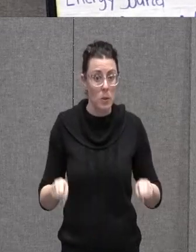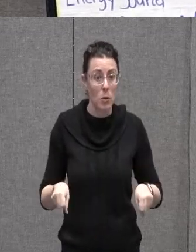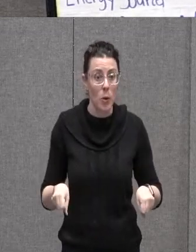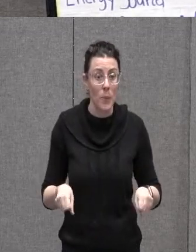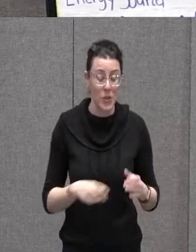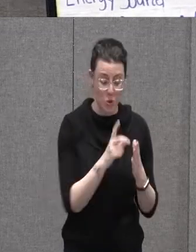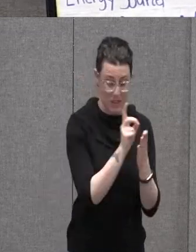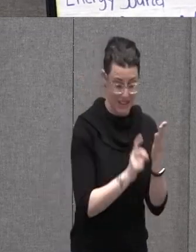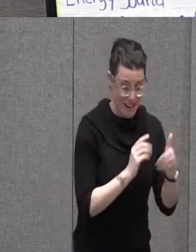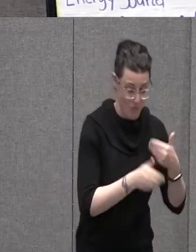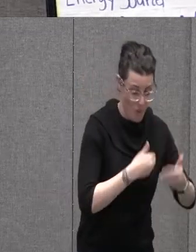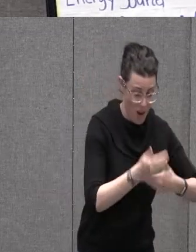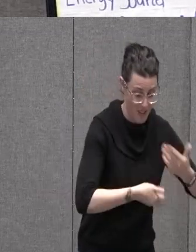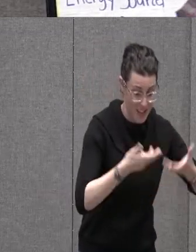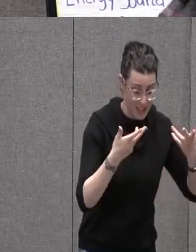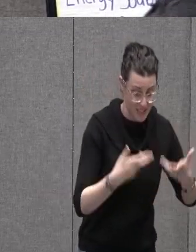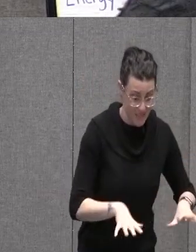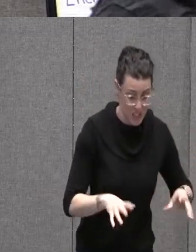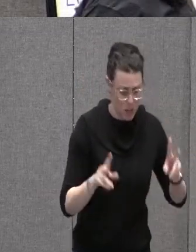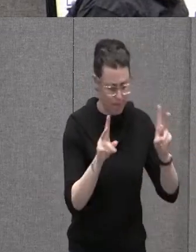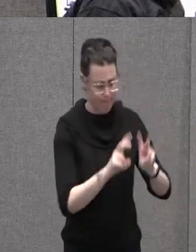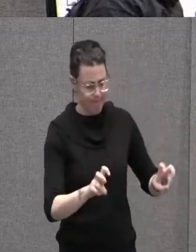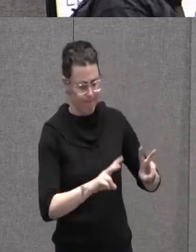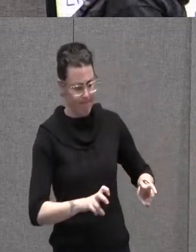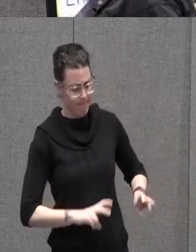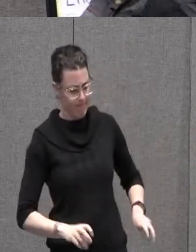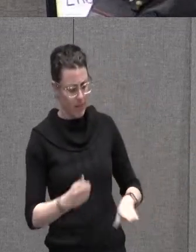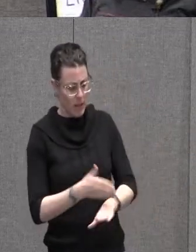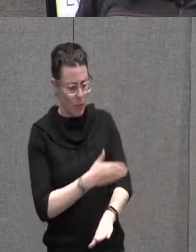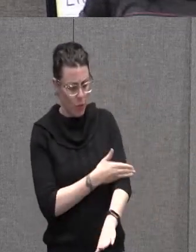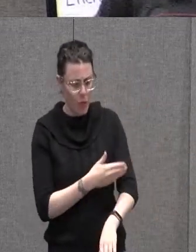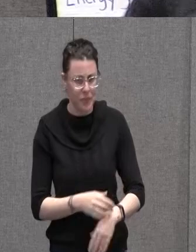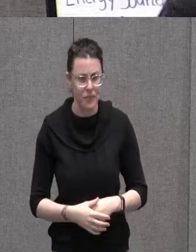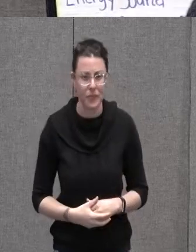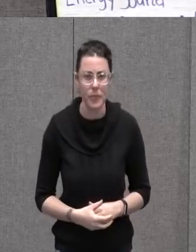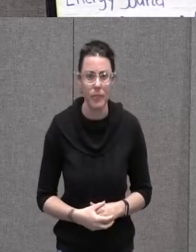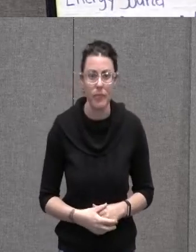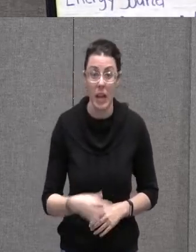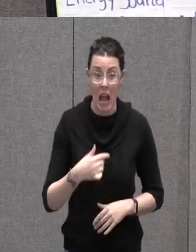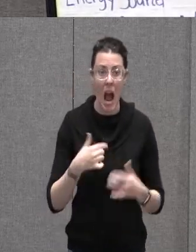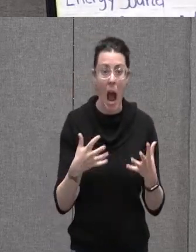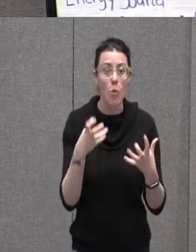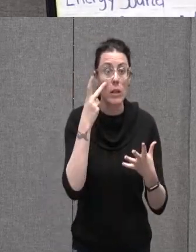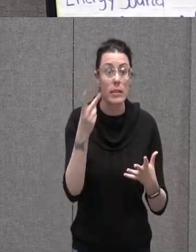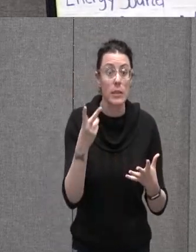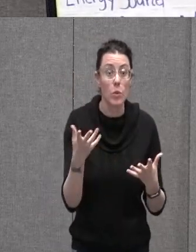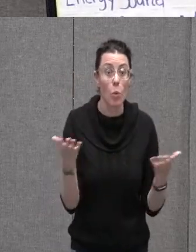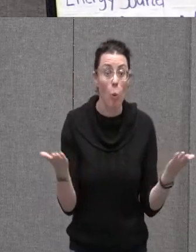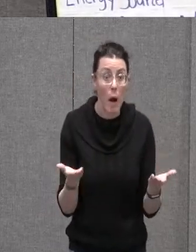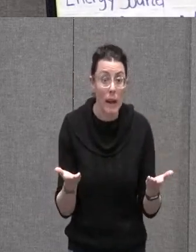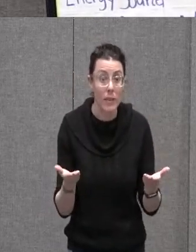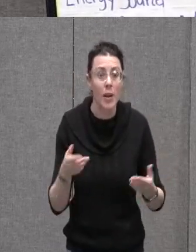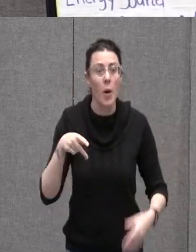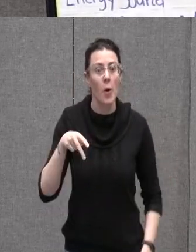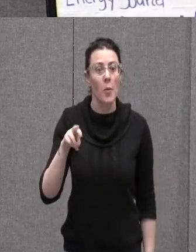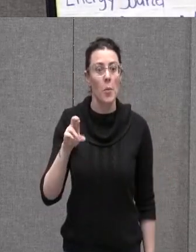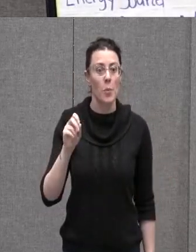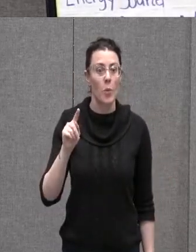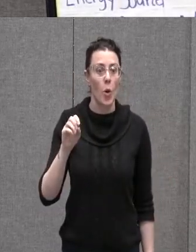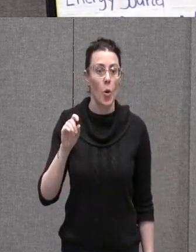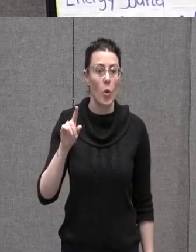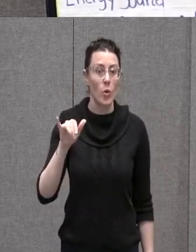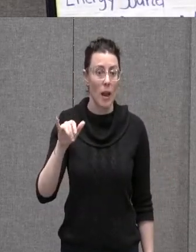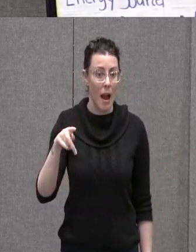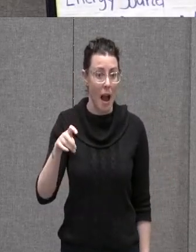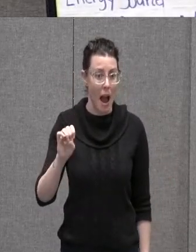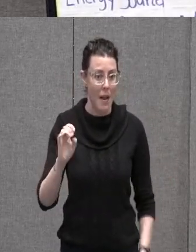design process. What I'd really love to see is drawings of prototypes. Yeah. That is probably one of the strongest ways that you could help